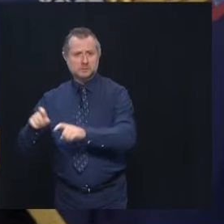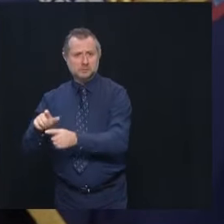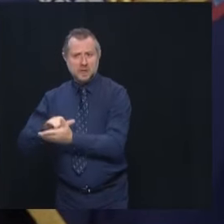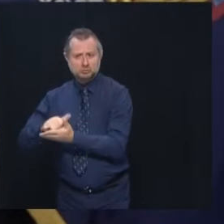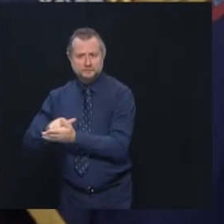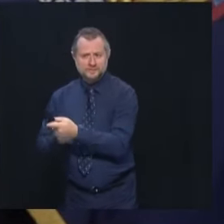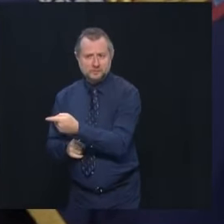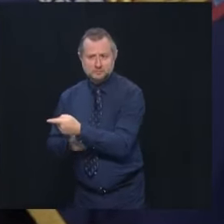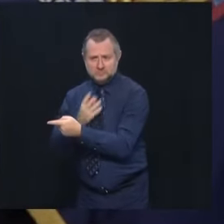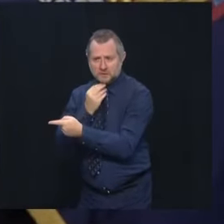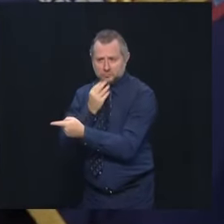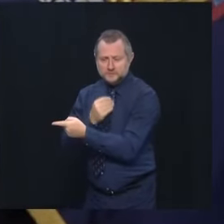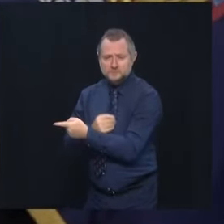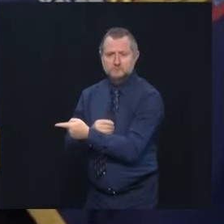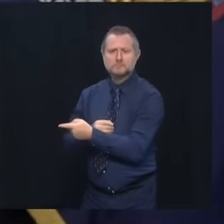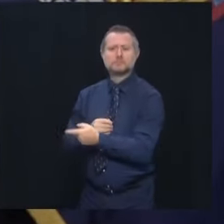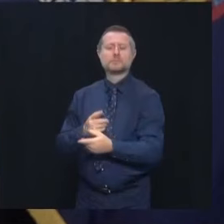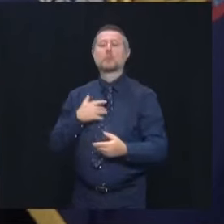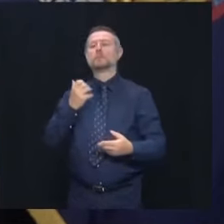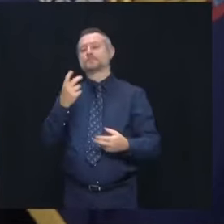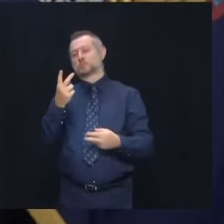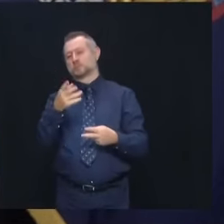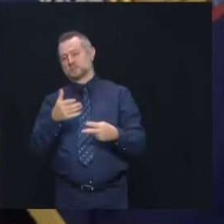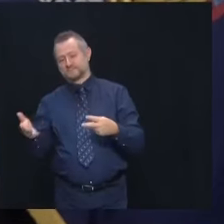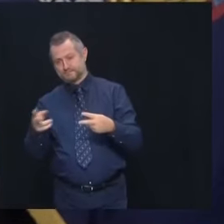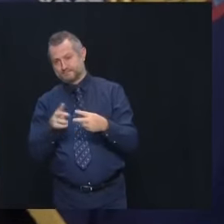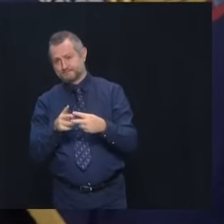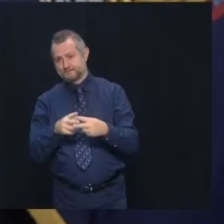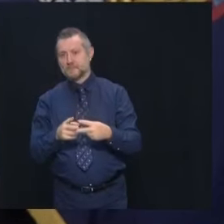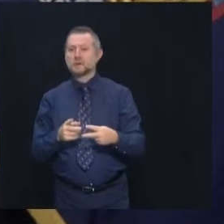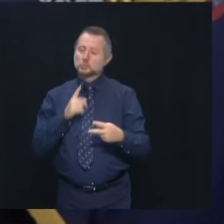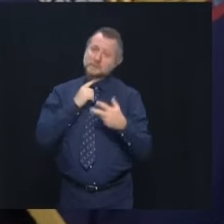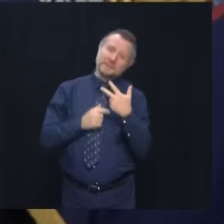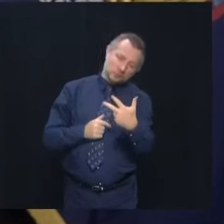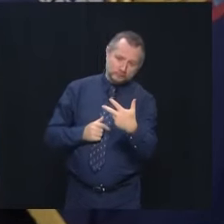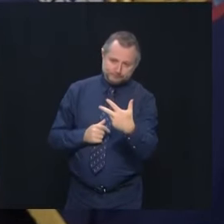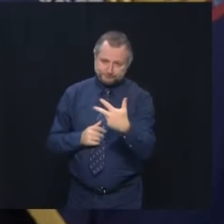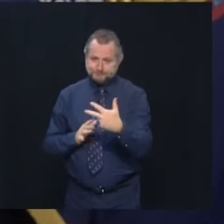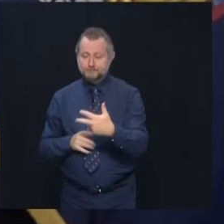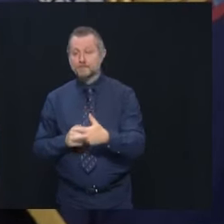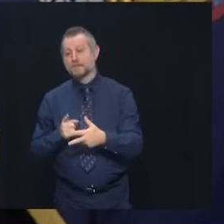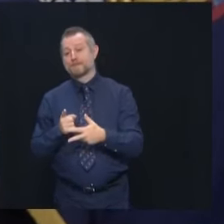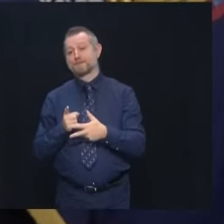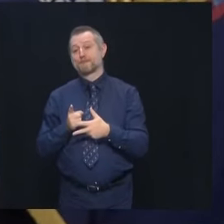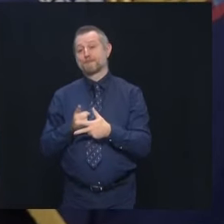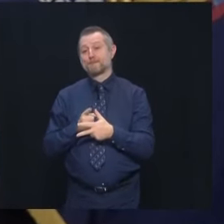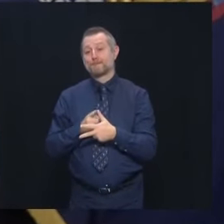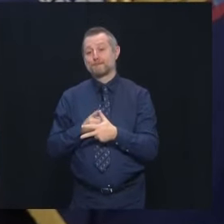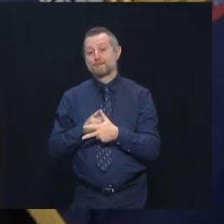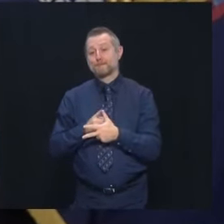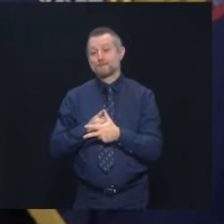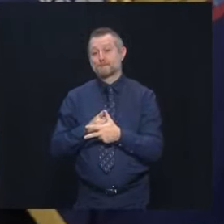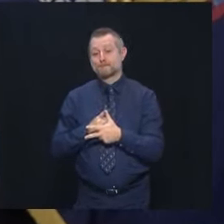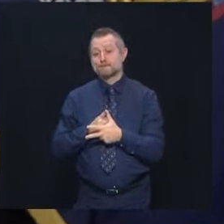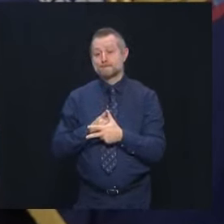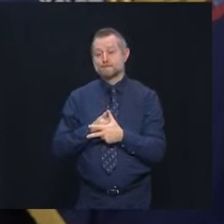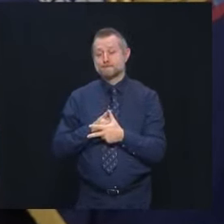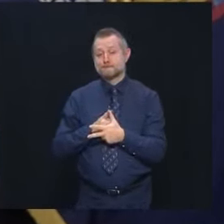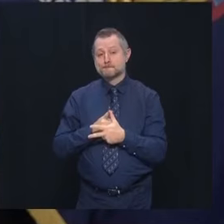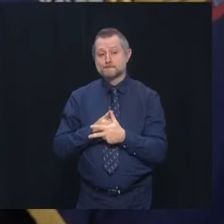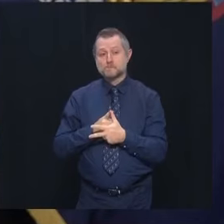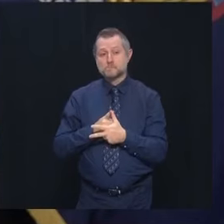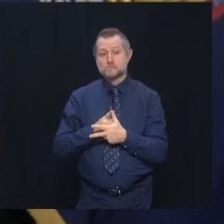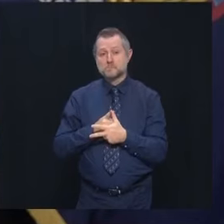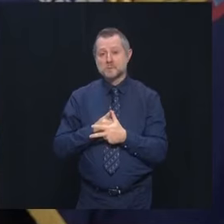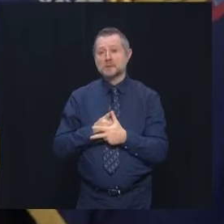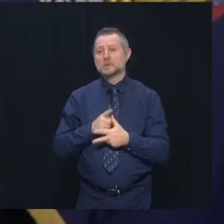I would say two things. I would say three things. First, I probably know more